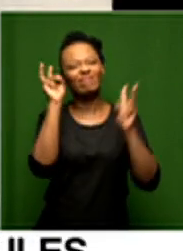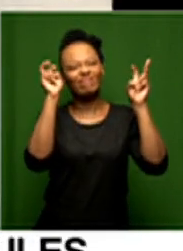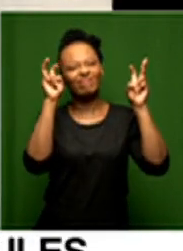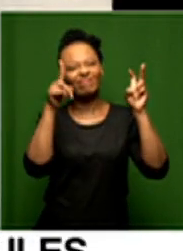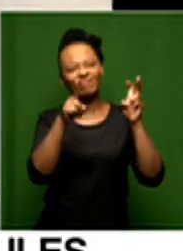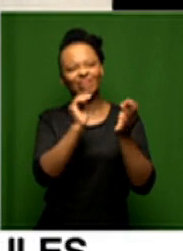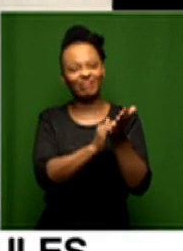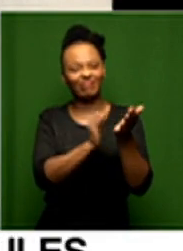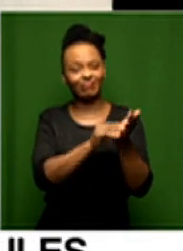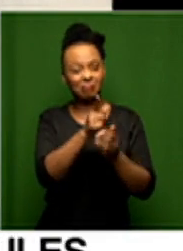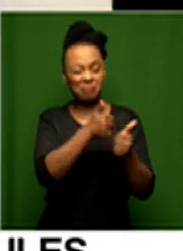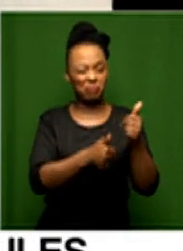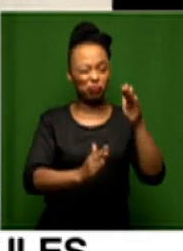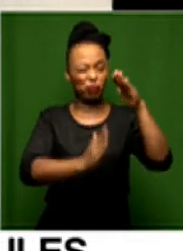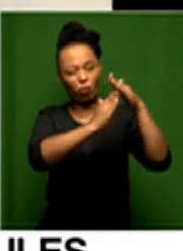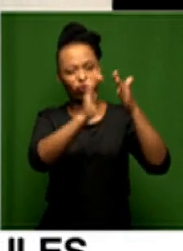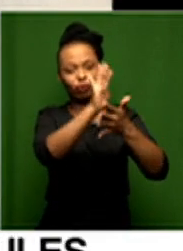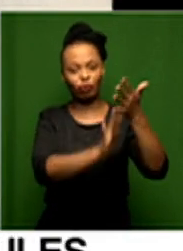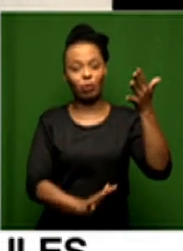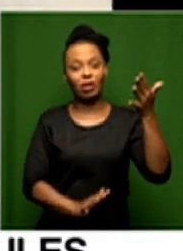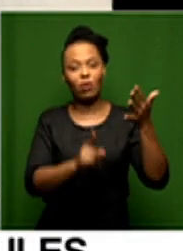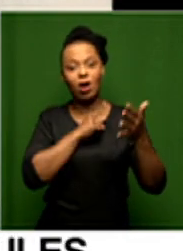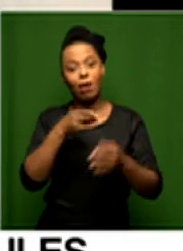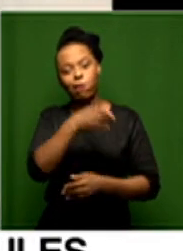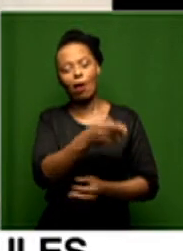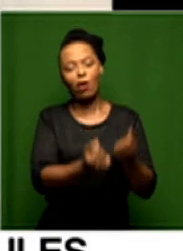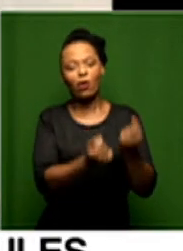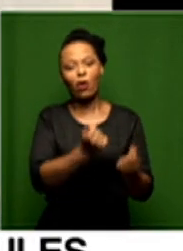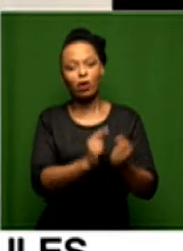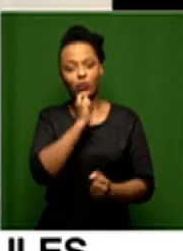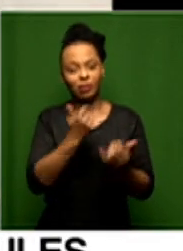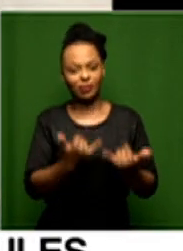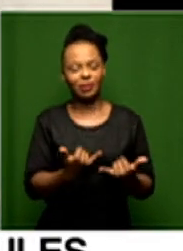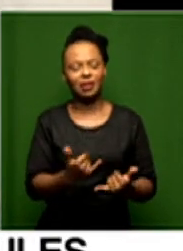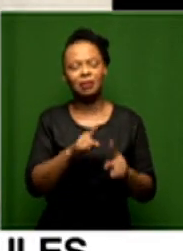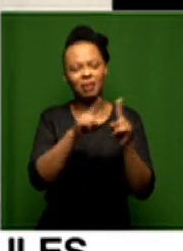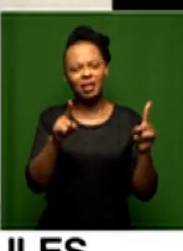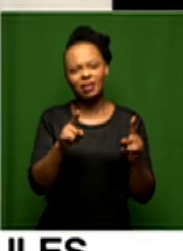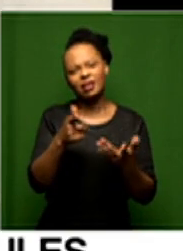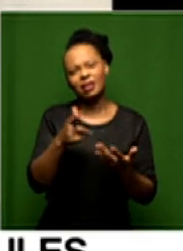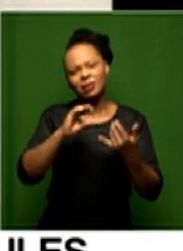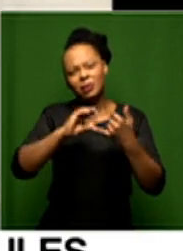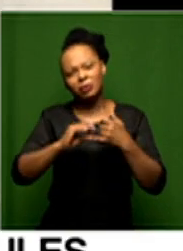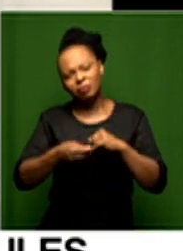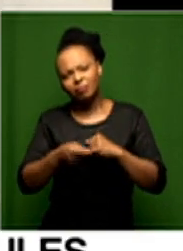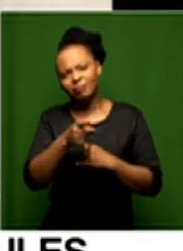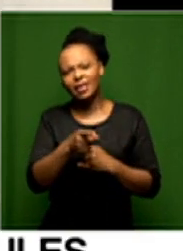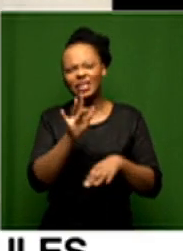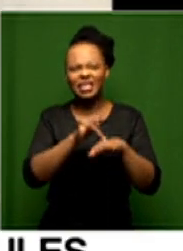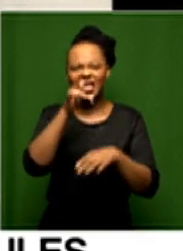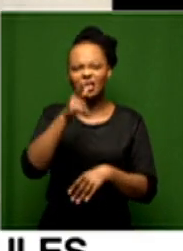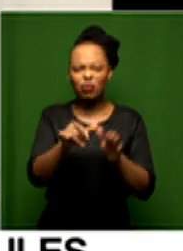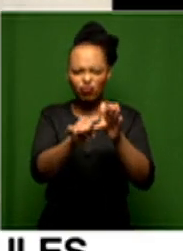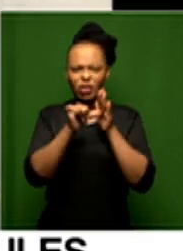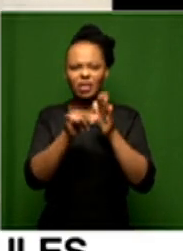is a big one, with Ace Magashule appearing there this morning. But I can't let you go without just touching briefly on the contentious issue